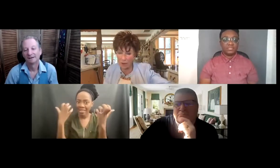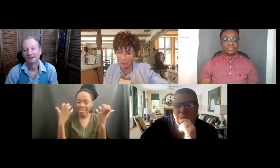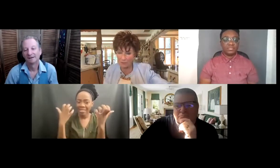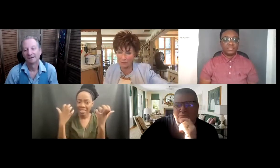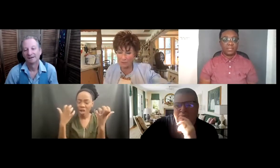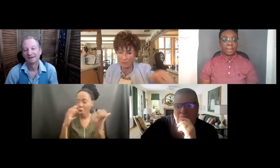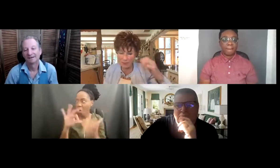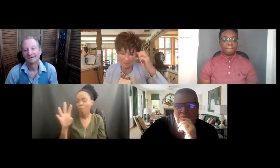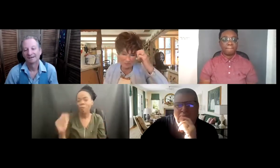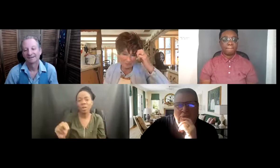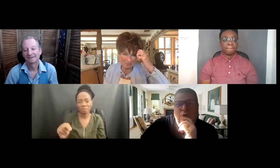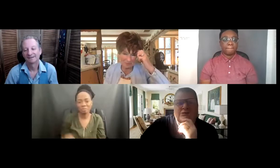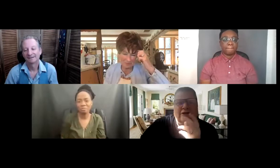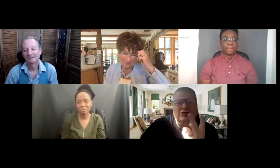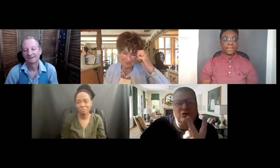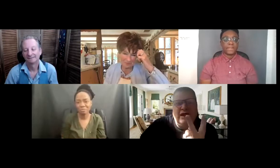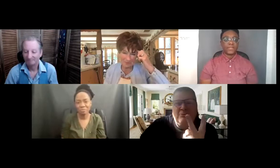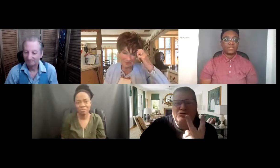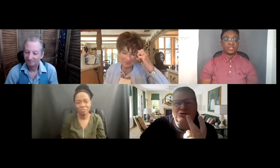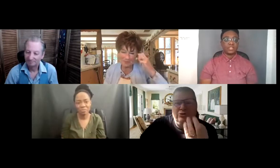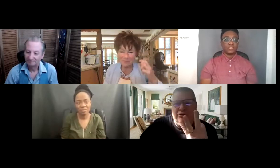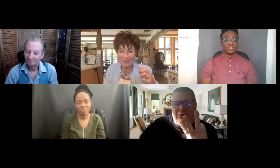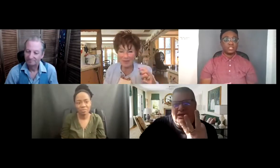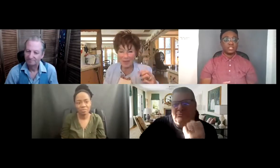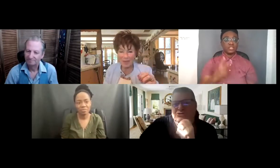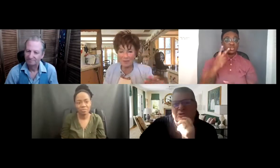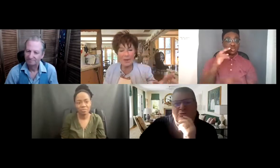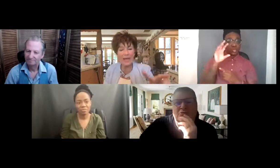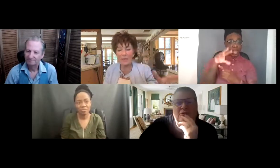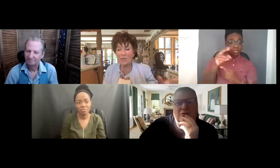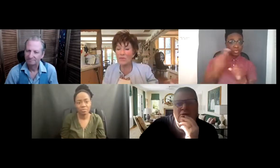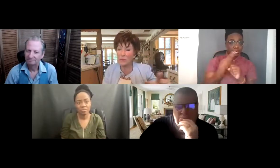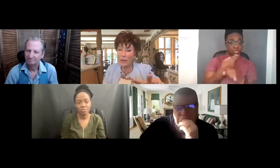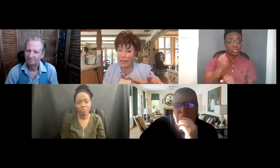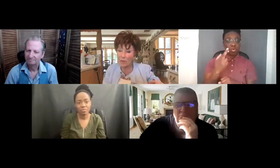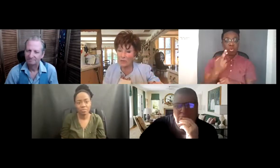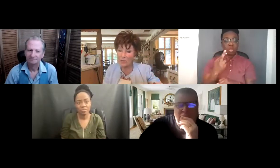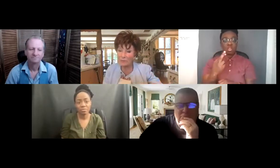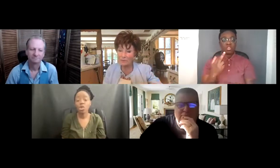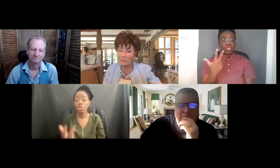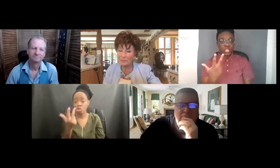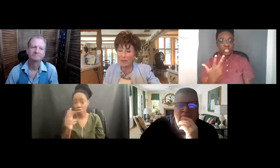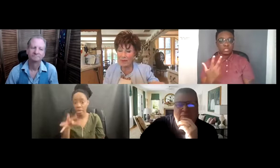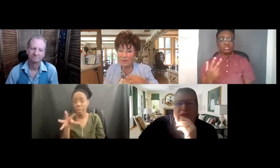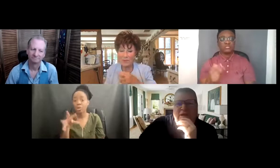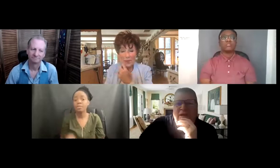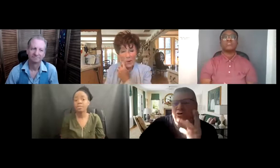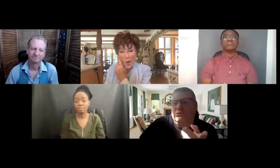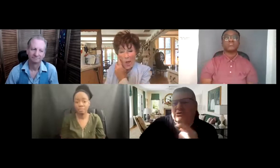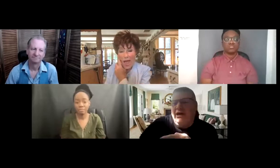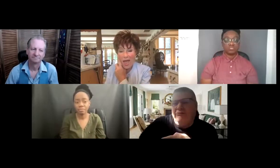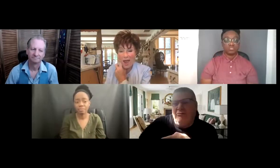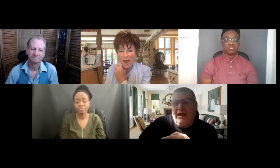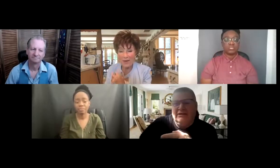fun. Was it a two-camera shoot or a three-camera shoot? Three cameras. Yeah. And